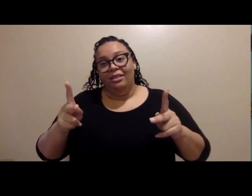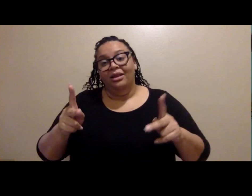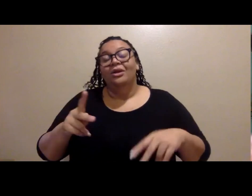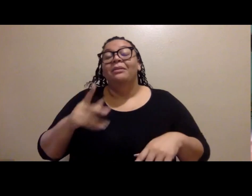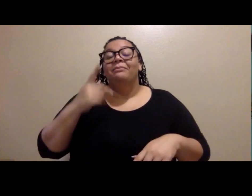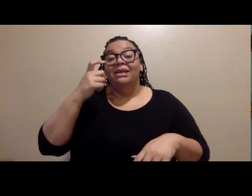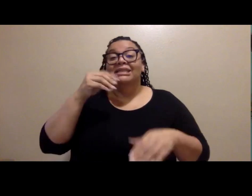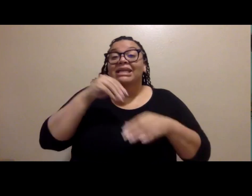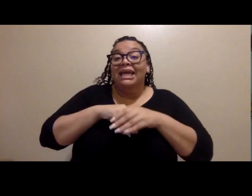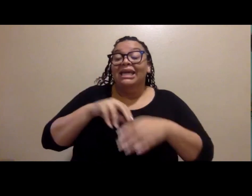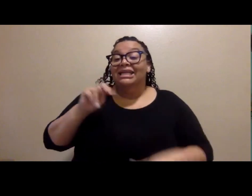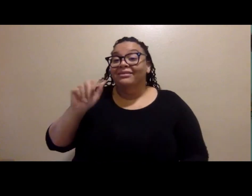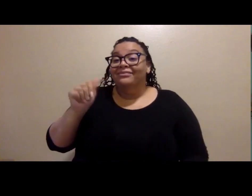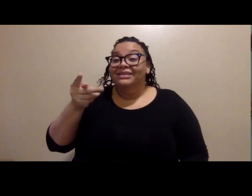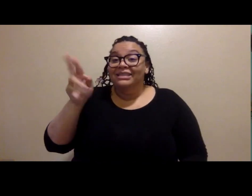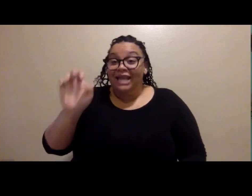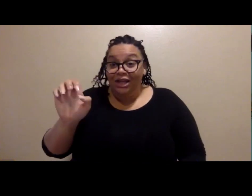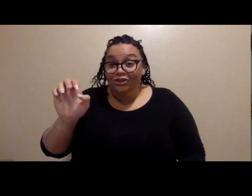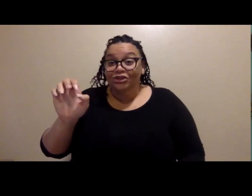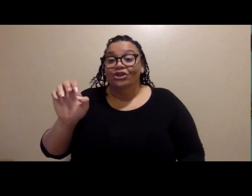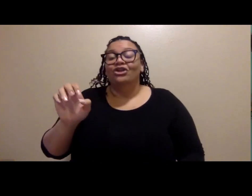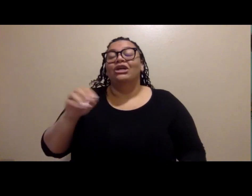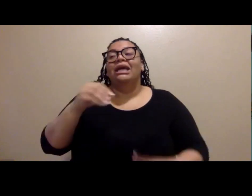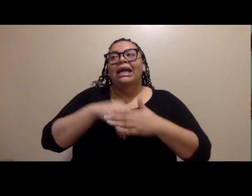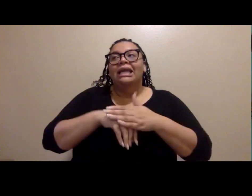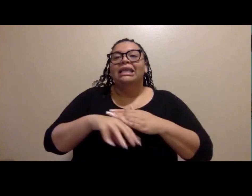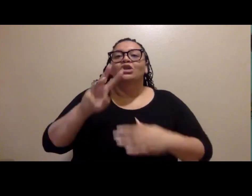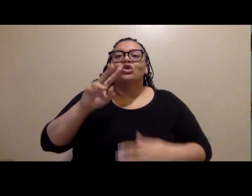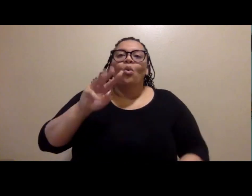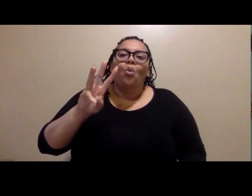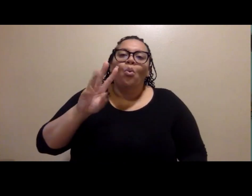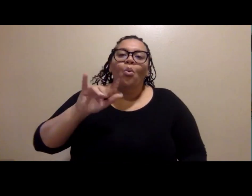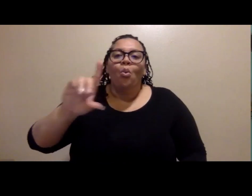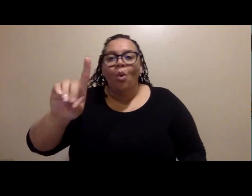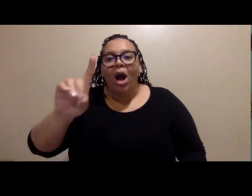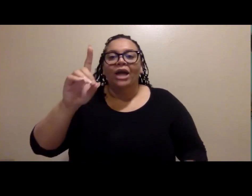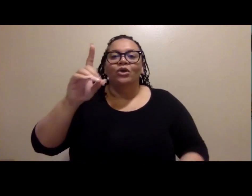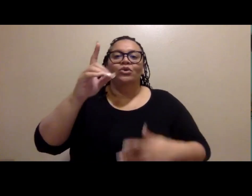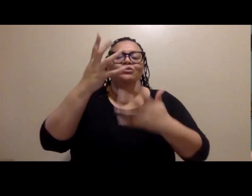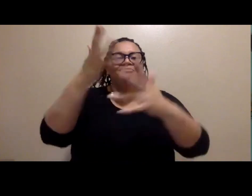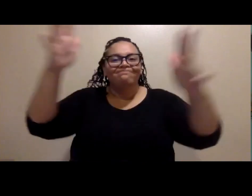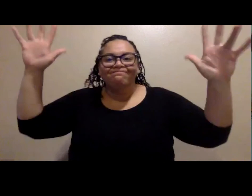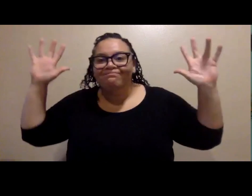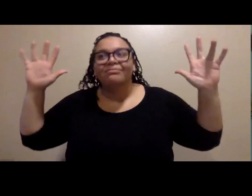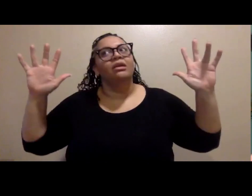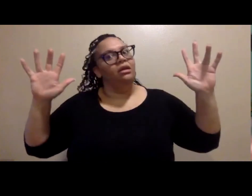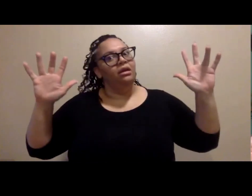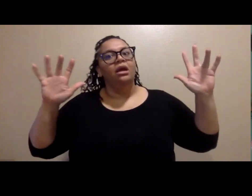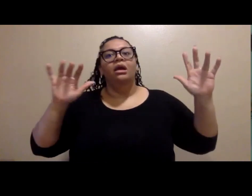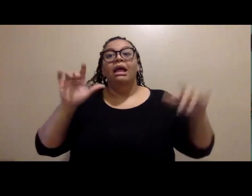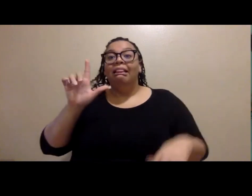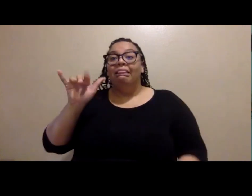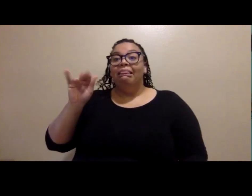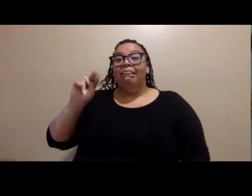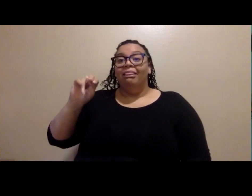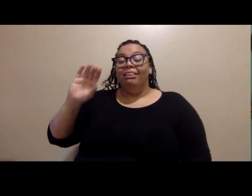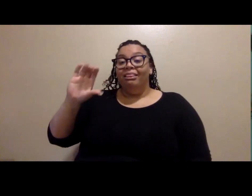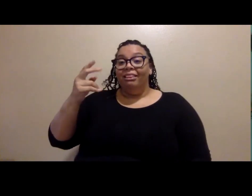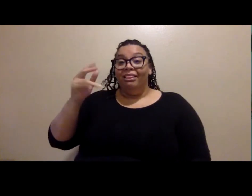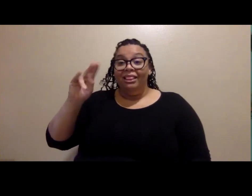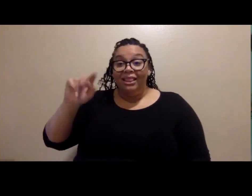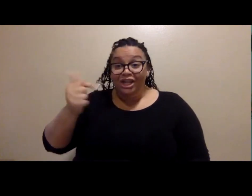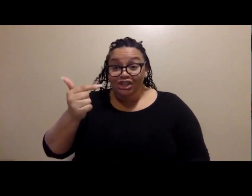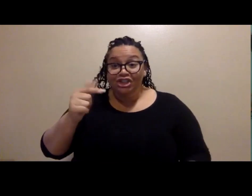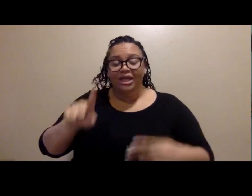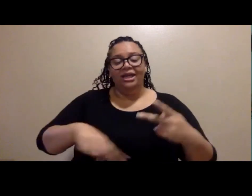spaces, that is where violence happened, especially when we're talking about back in slavery, the lynching and things like that. And so there's